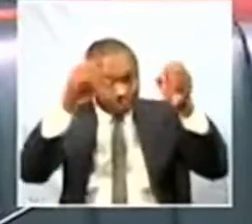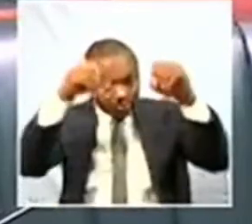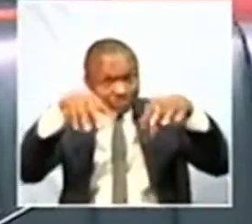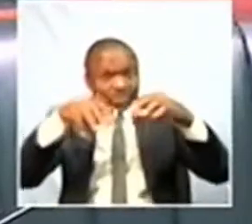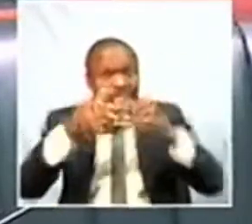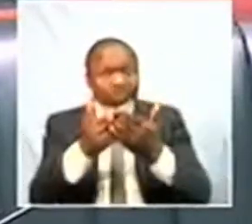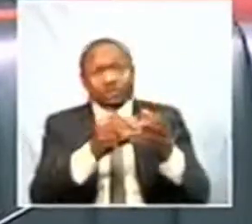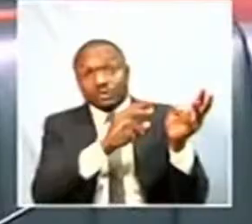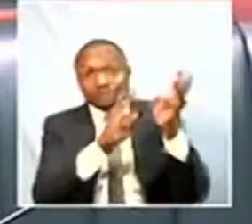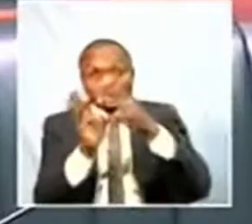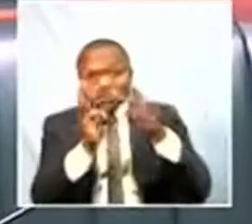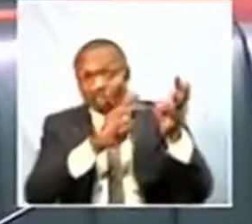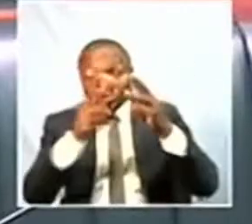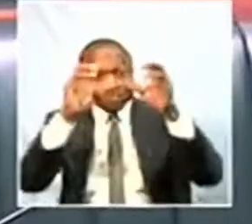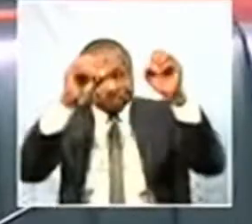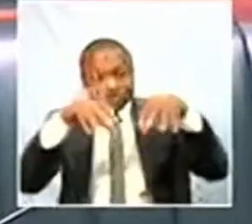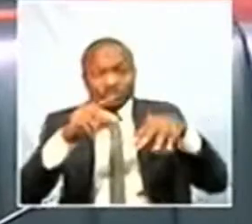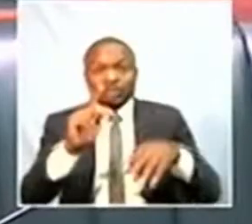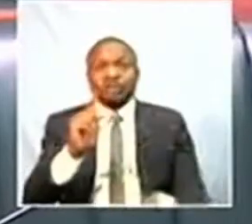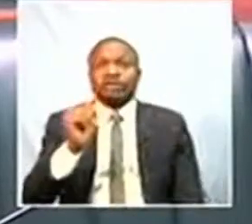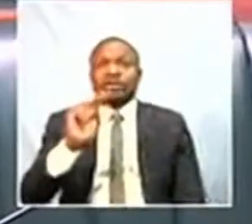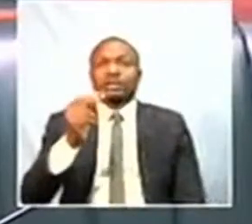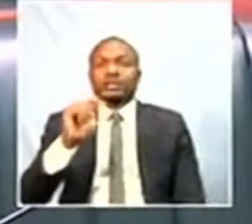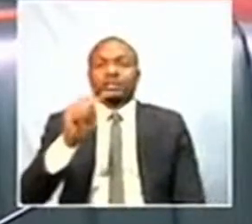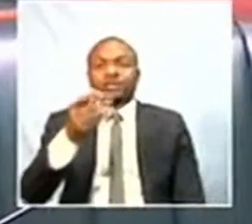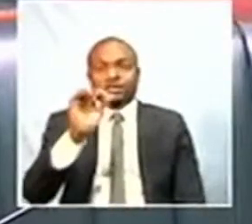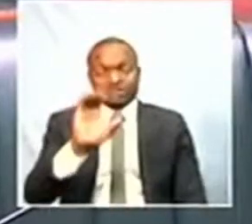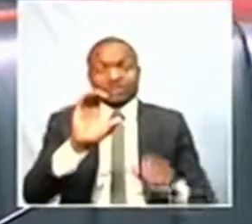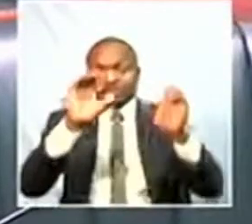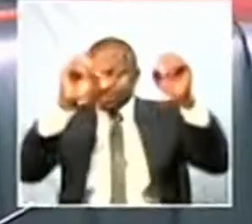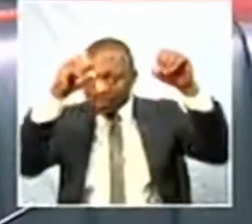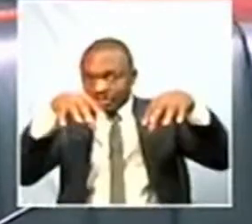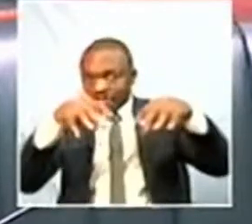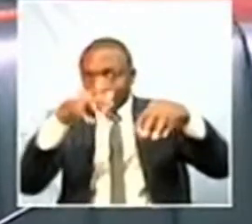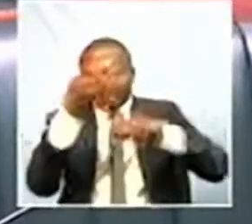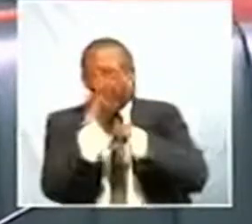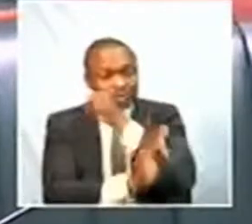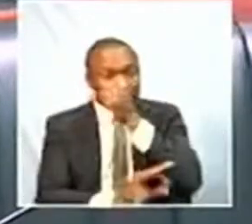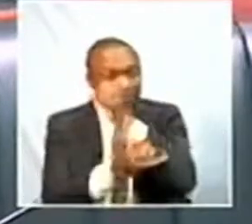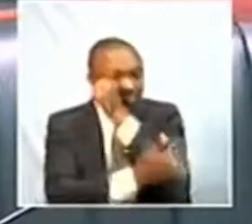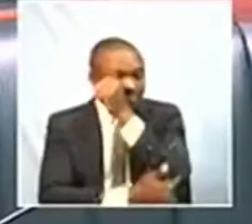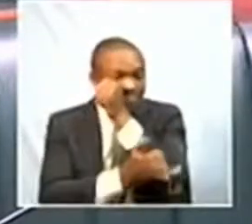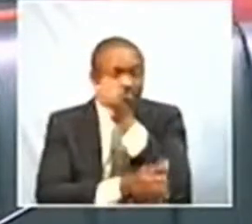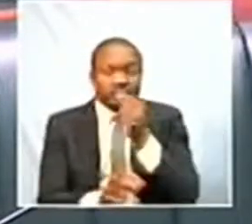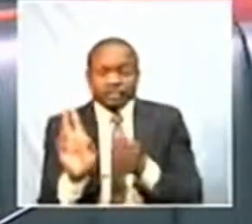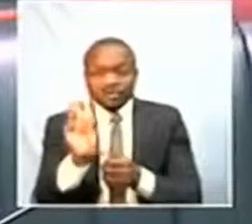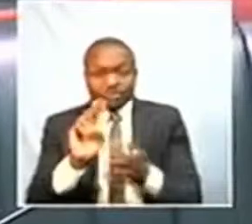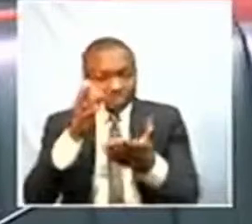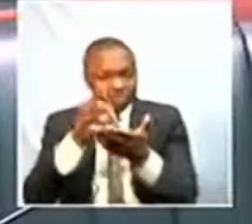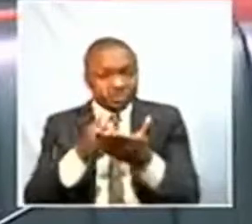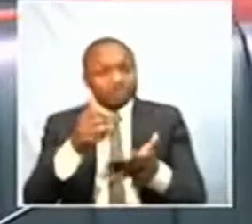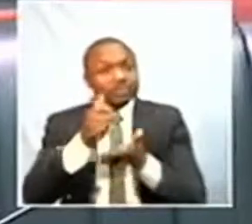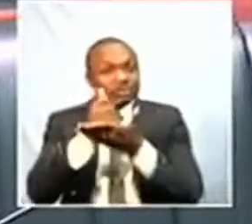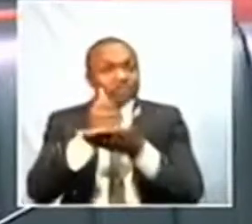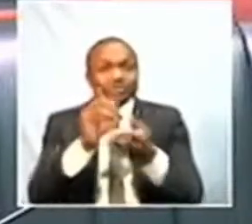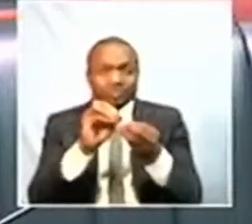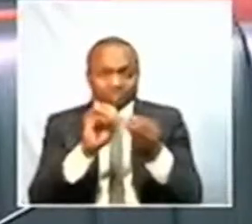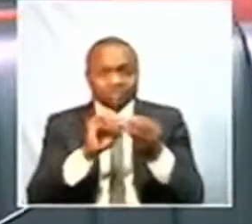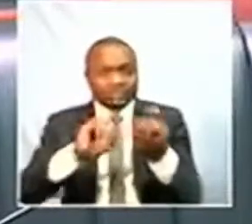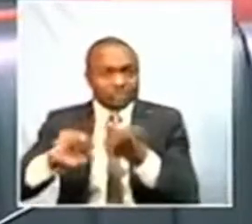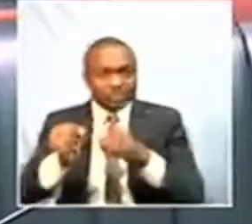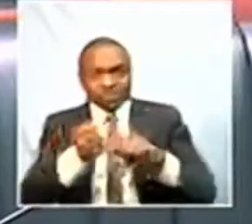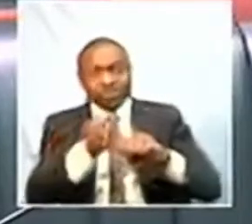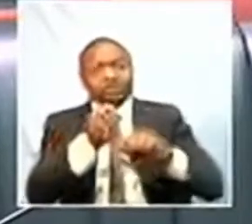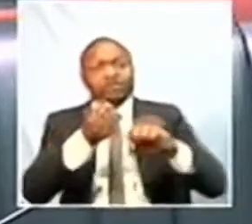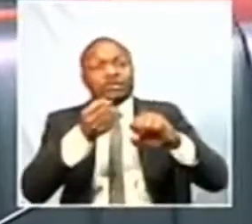How? Wind electricity and kinetic electricity. Madam Speaker, foreign nations also use these ways and surely it has helped them to conserve the